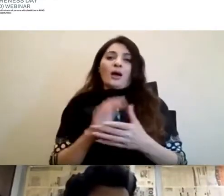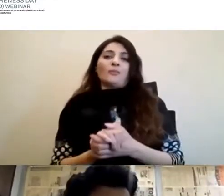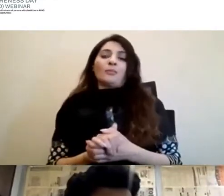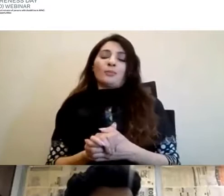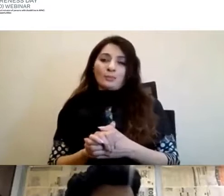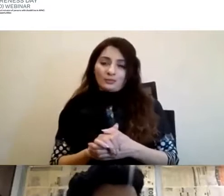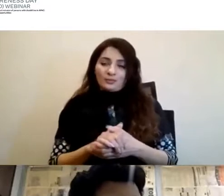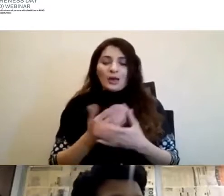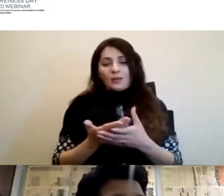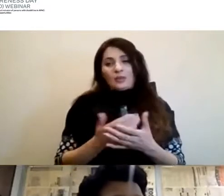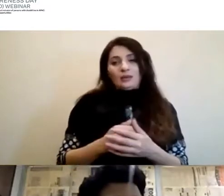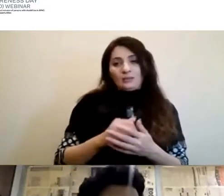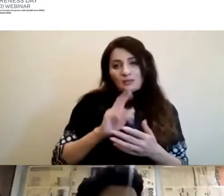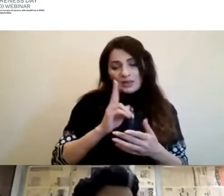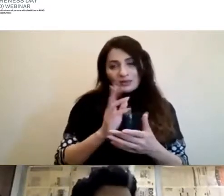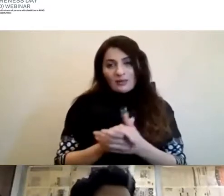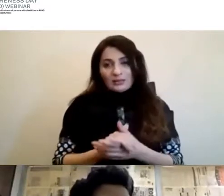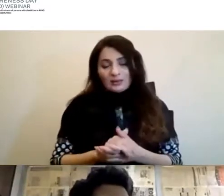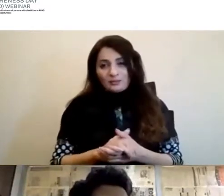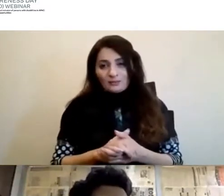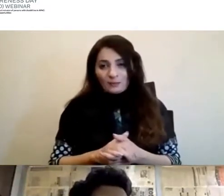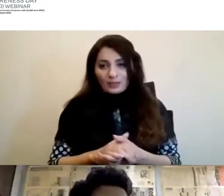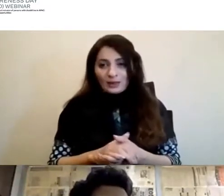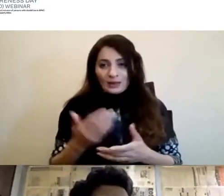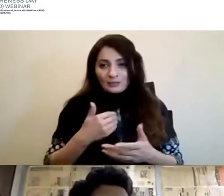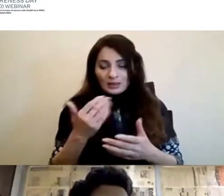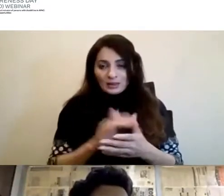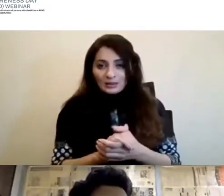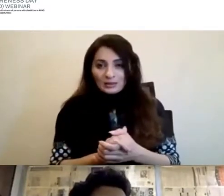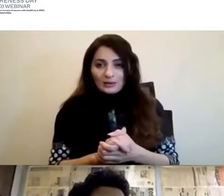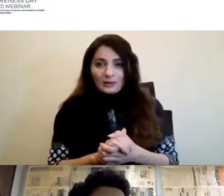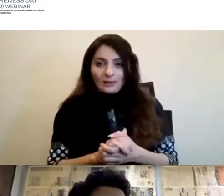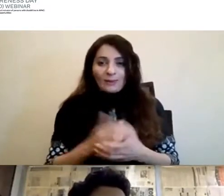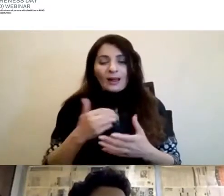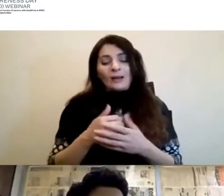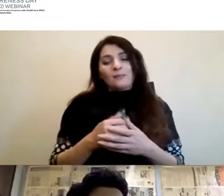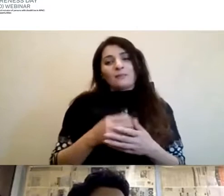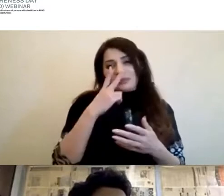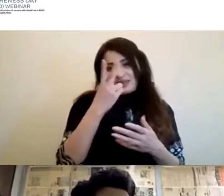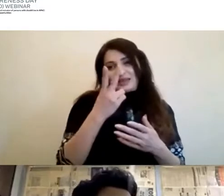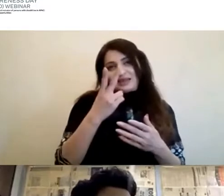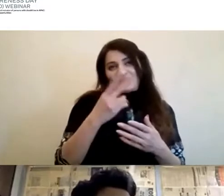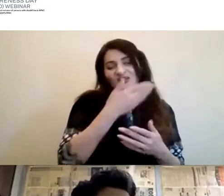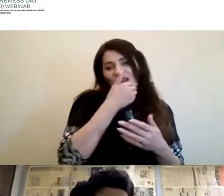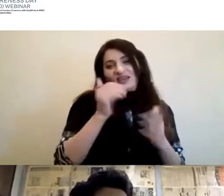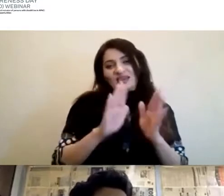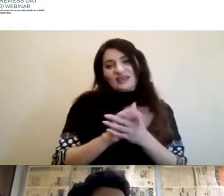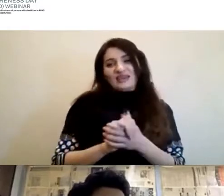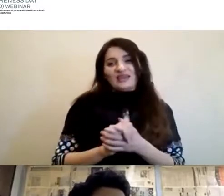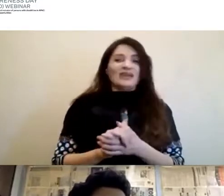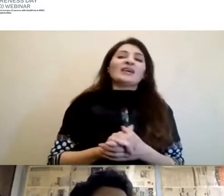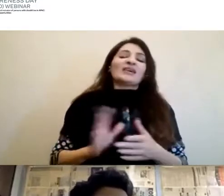to respond. Well, for me, we would love to see that next year, all technology